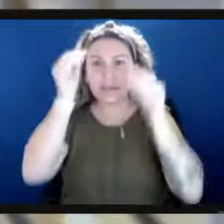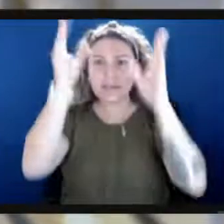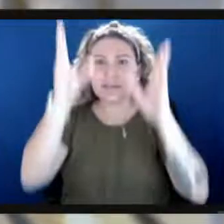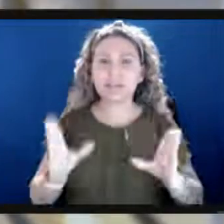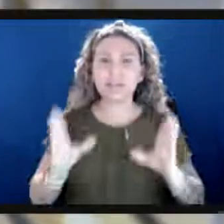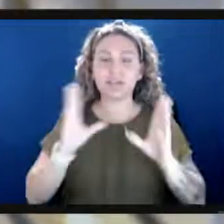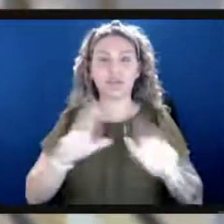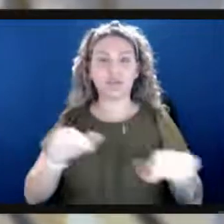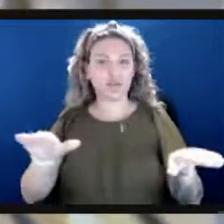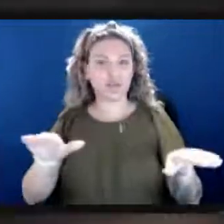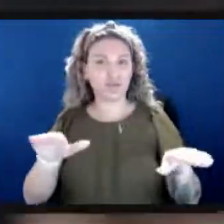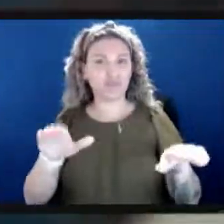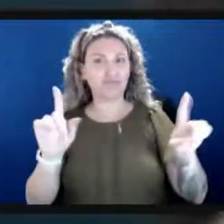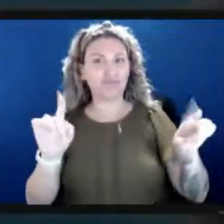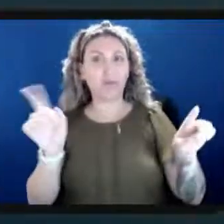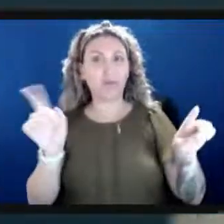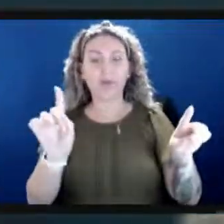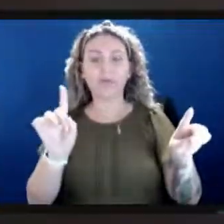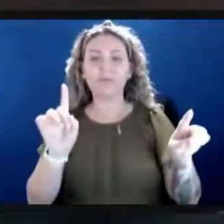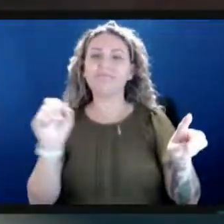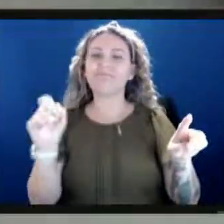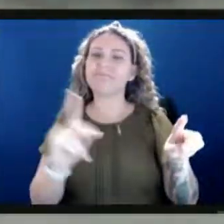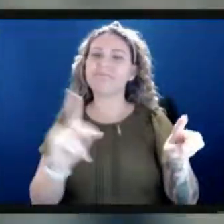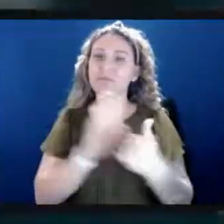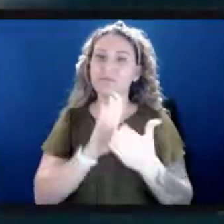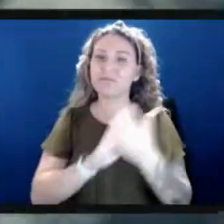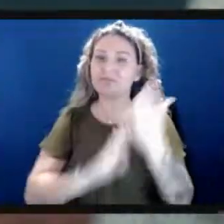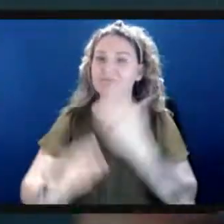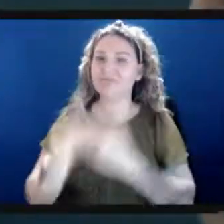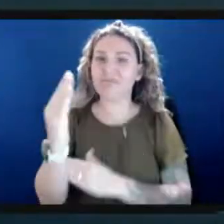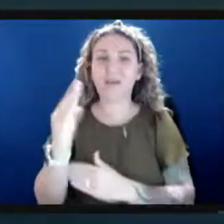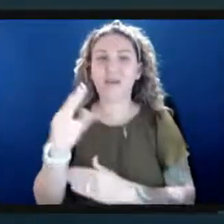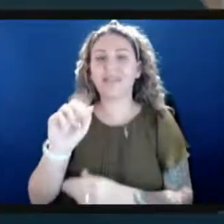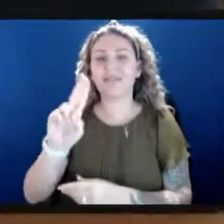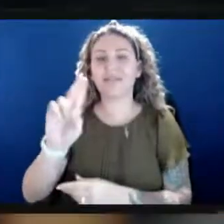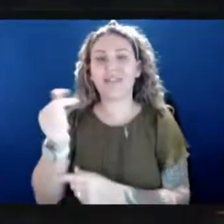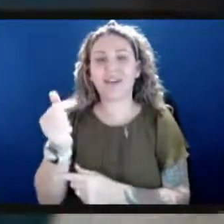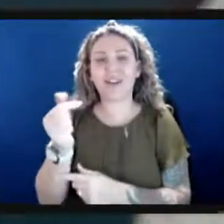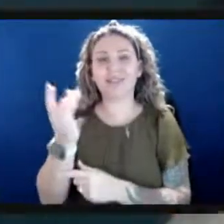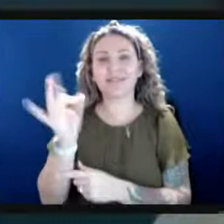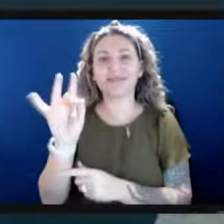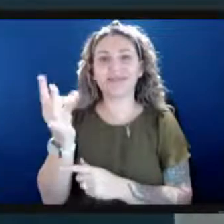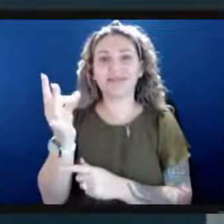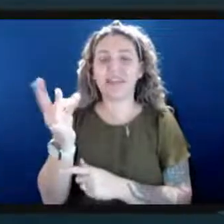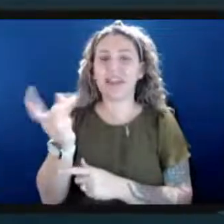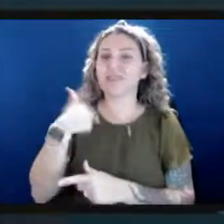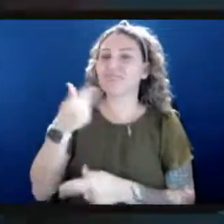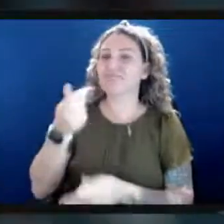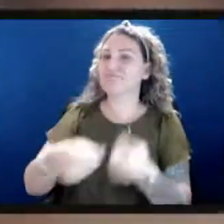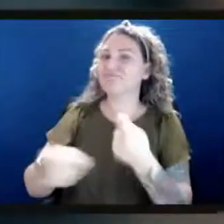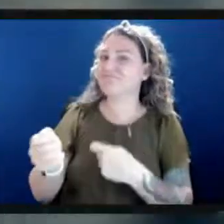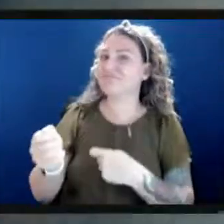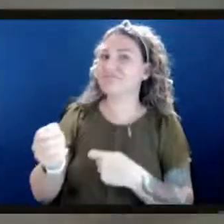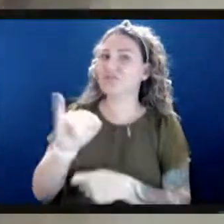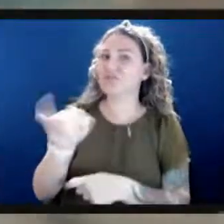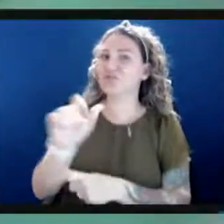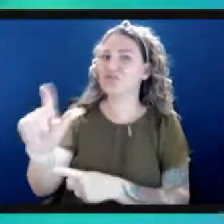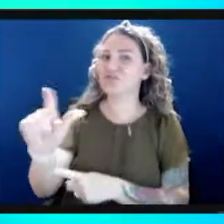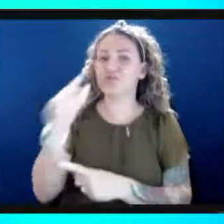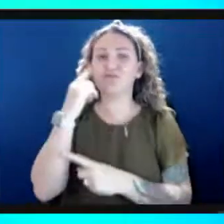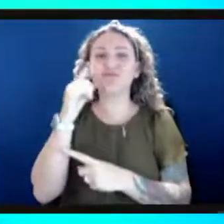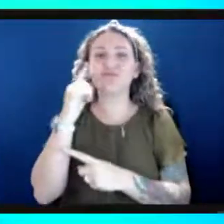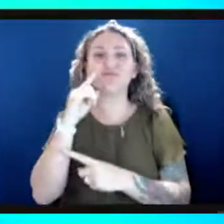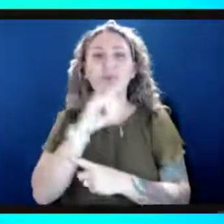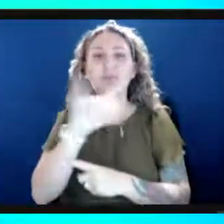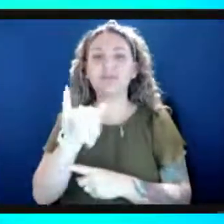to school. Good morning. It's August 8th, and I'm Jill Chadwick in for Jessica Lovell. Welcome to the Morning Medical Update. And thanks for joining